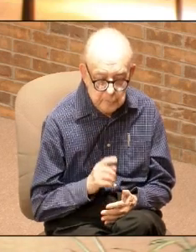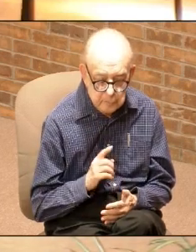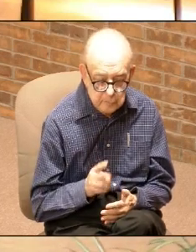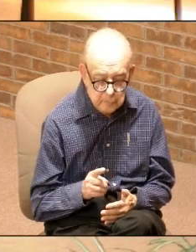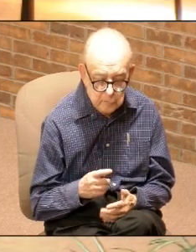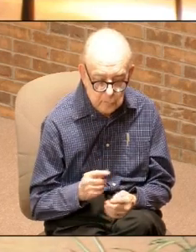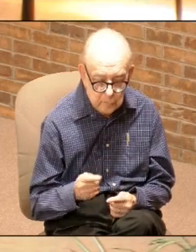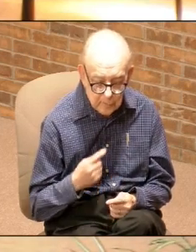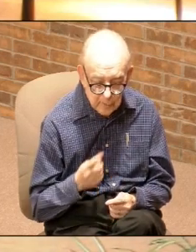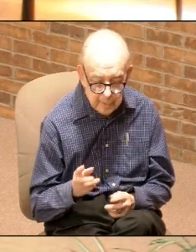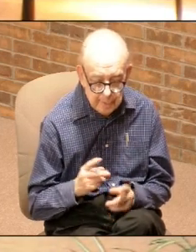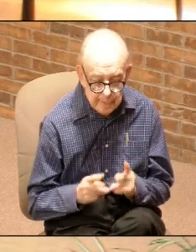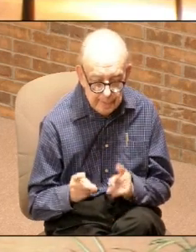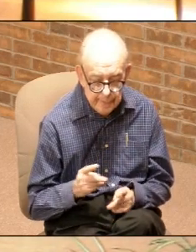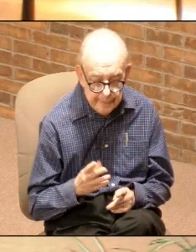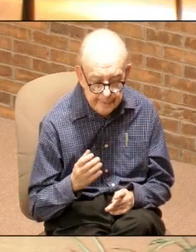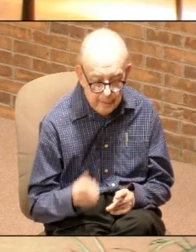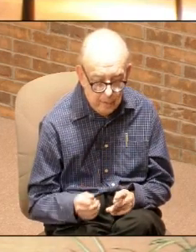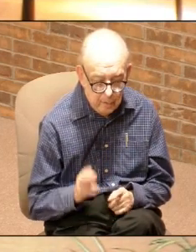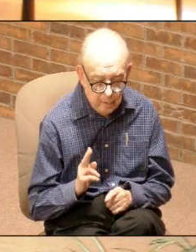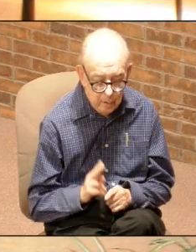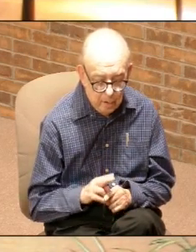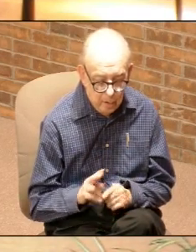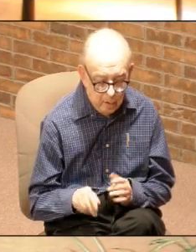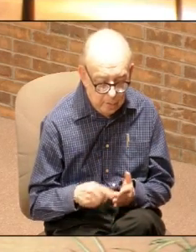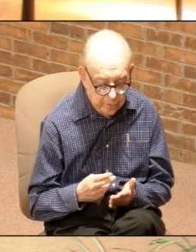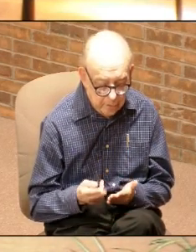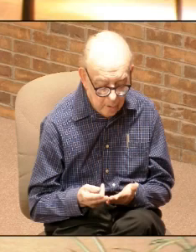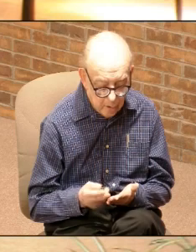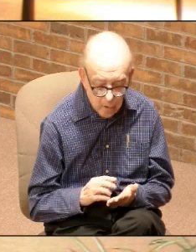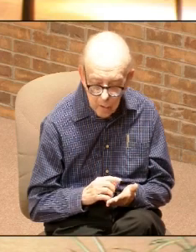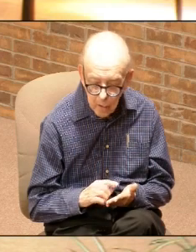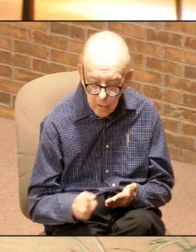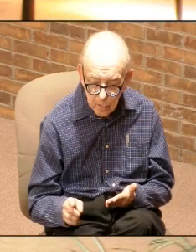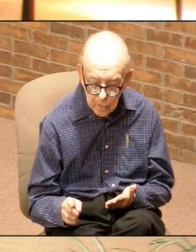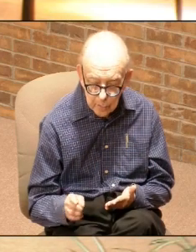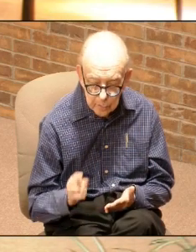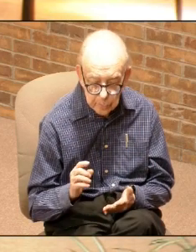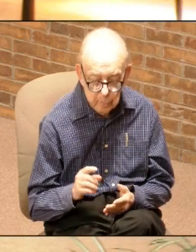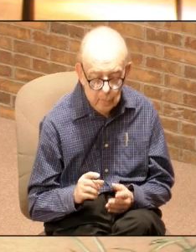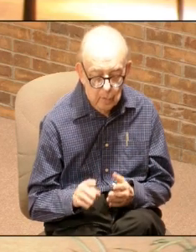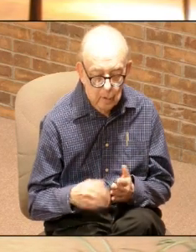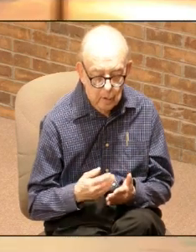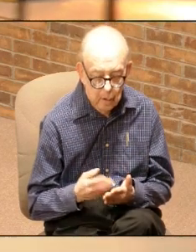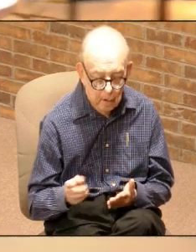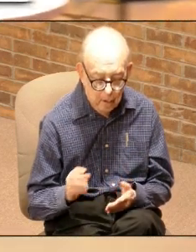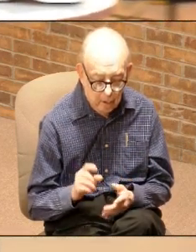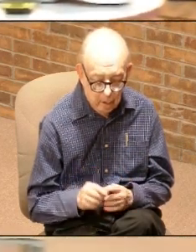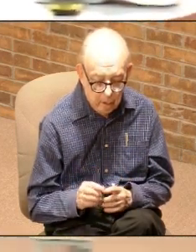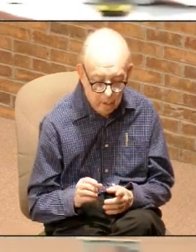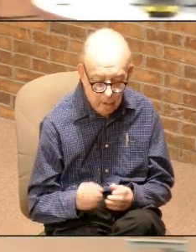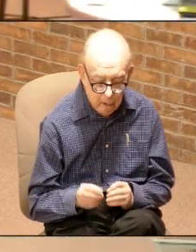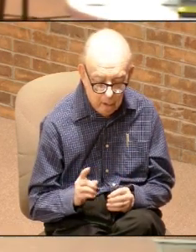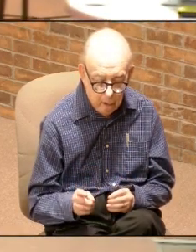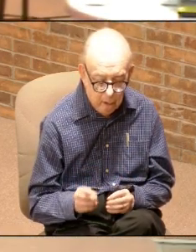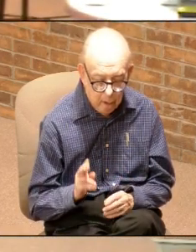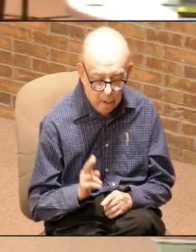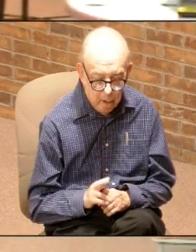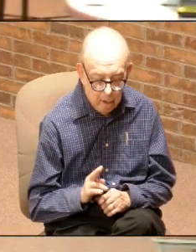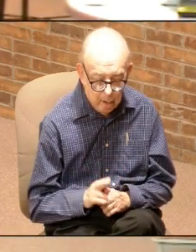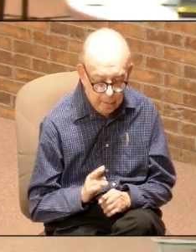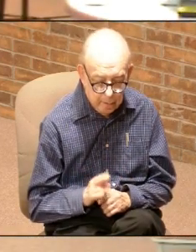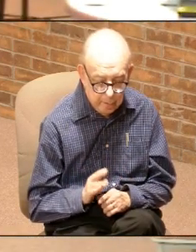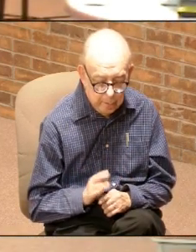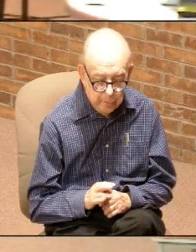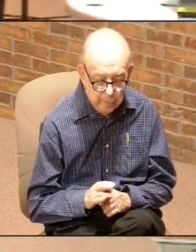I try to tell people, why are you using all of those words? That number 1, you're using them in the